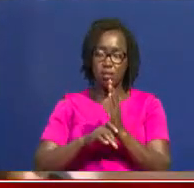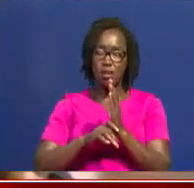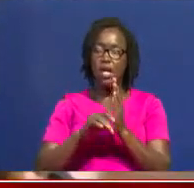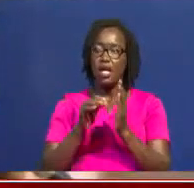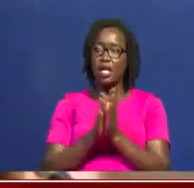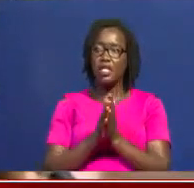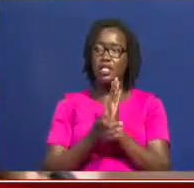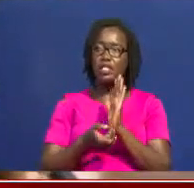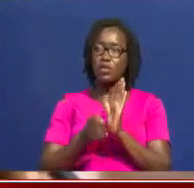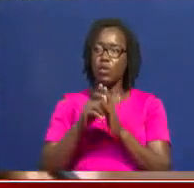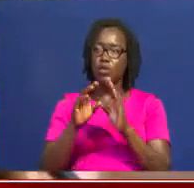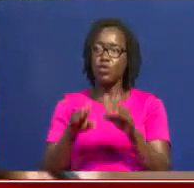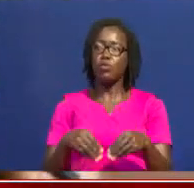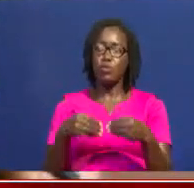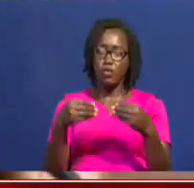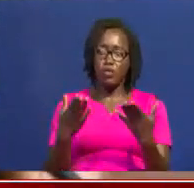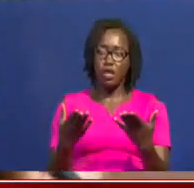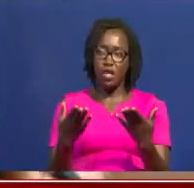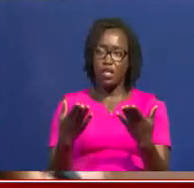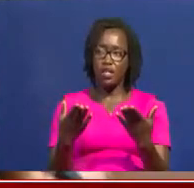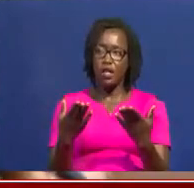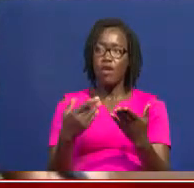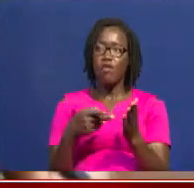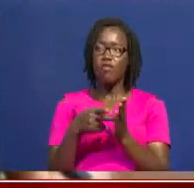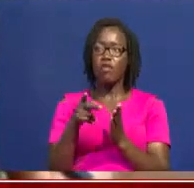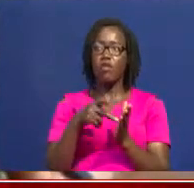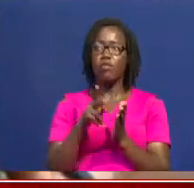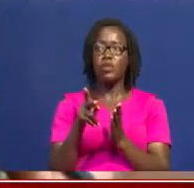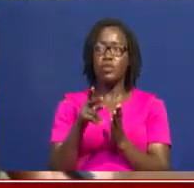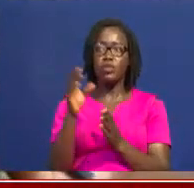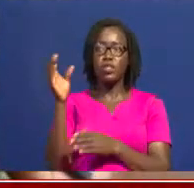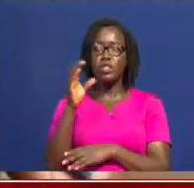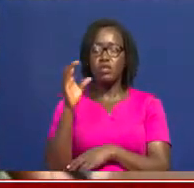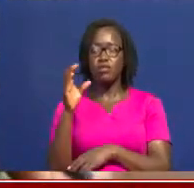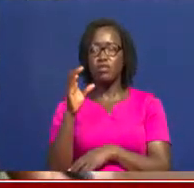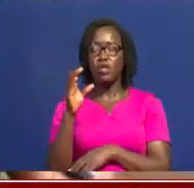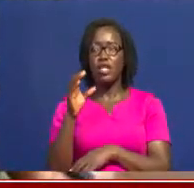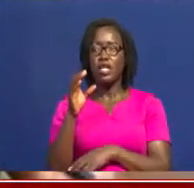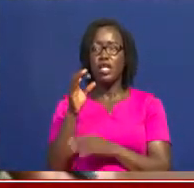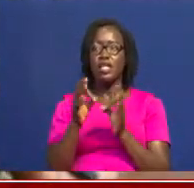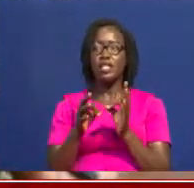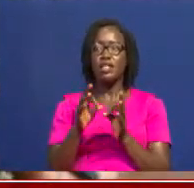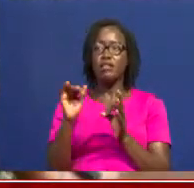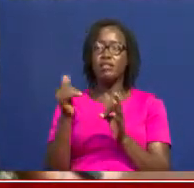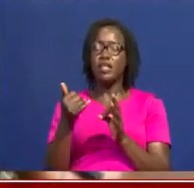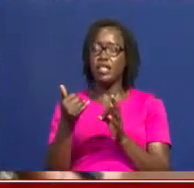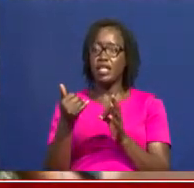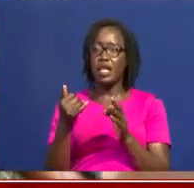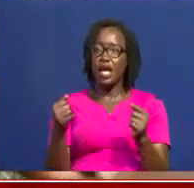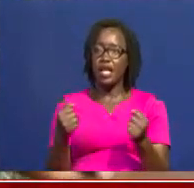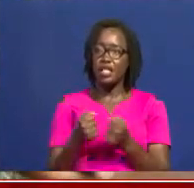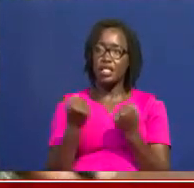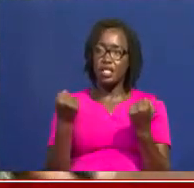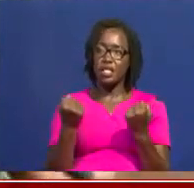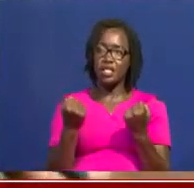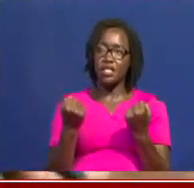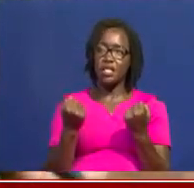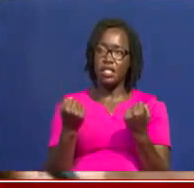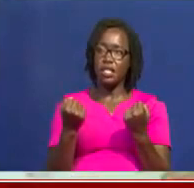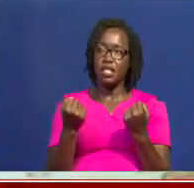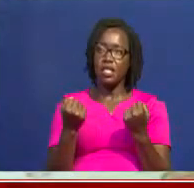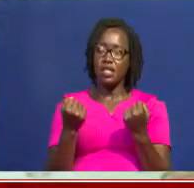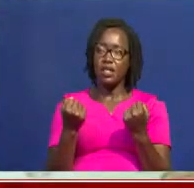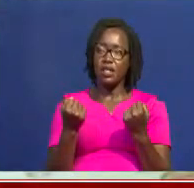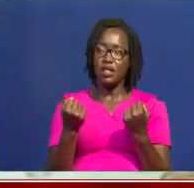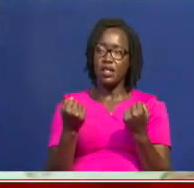to provide for compensation, civil compensation in case of any nuclear accident or